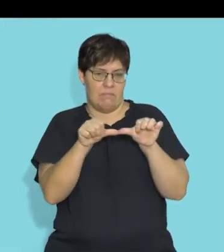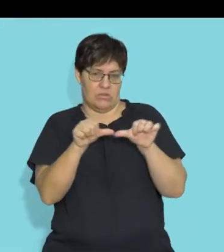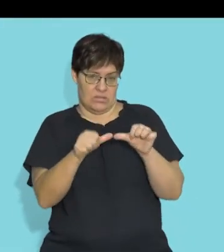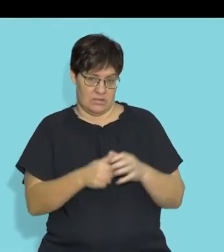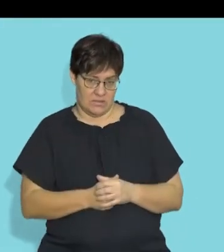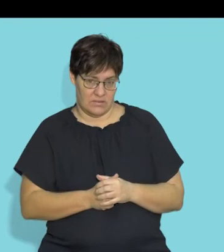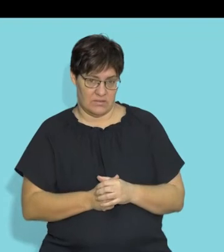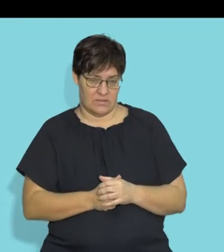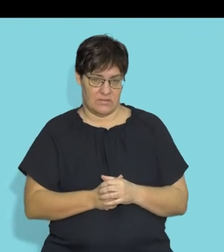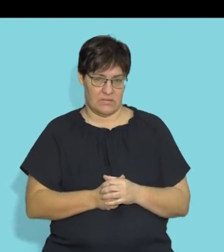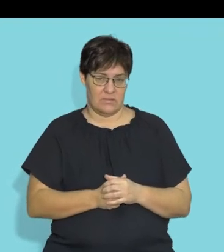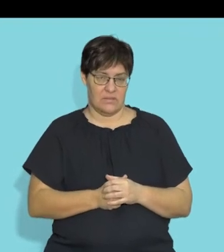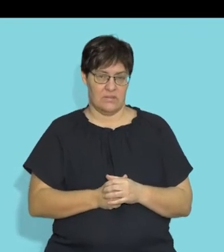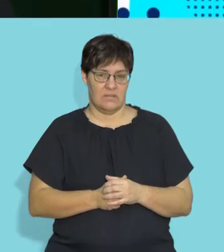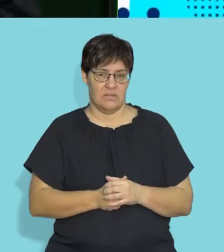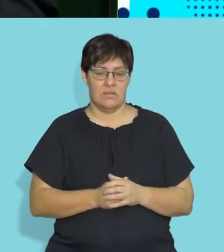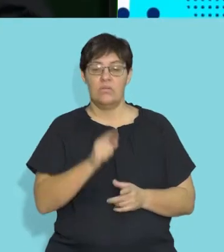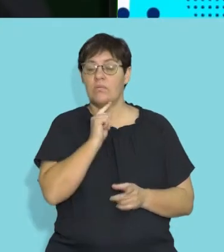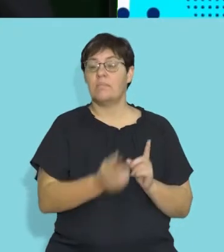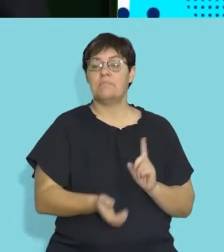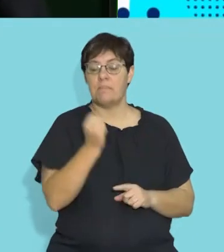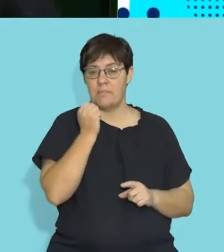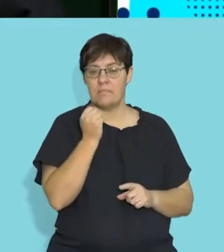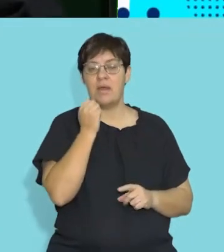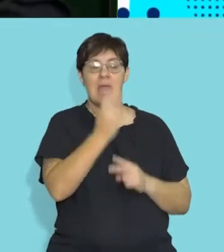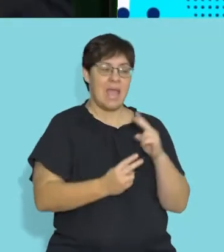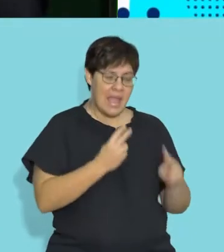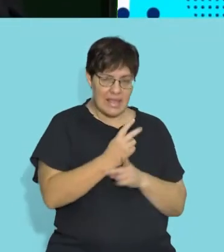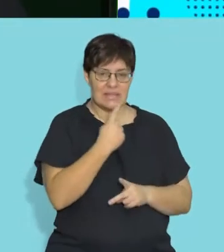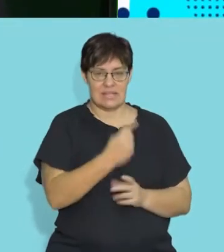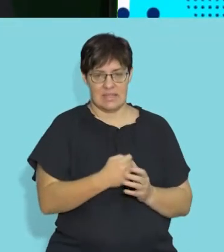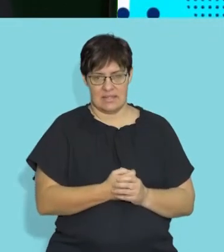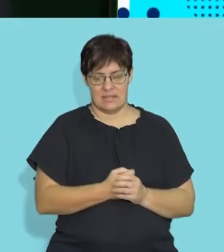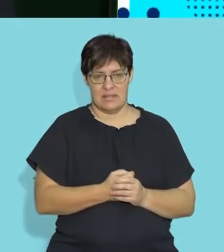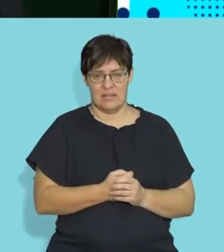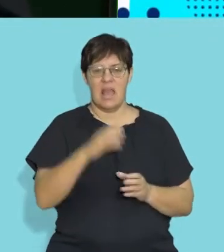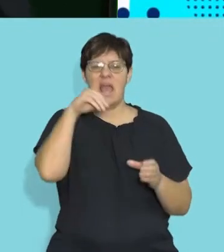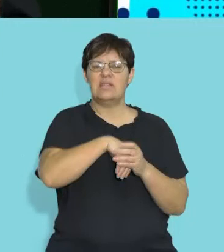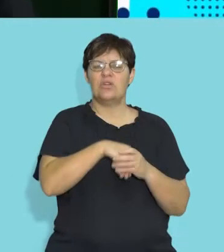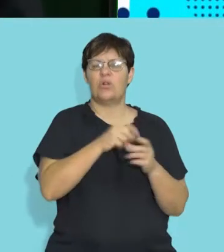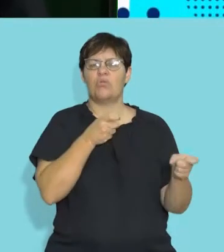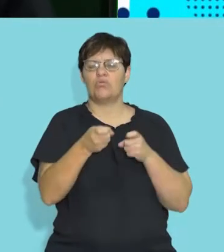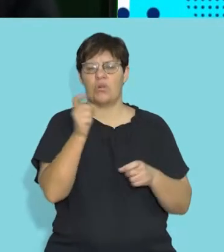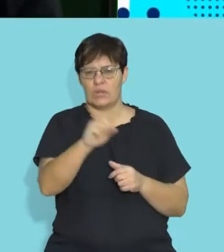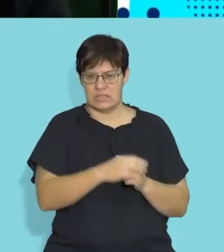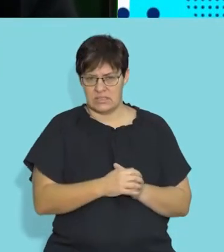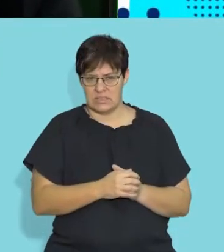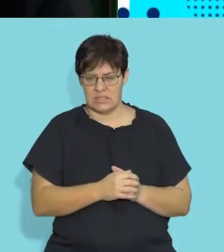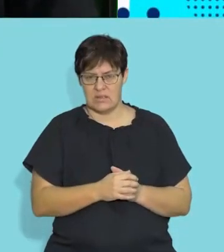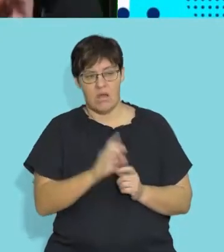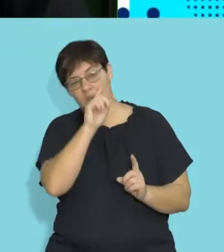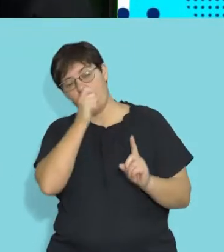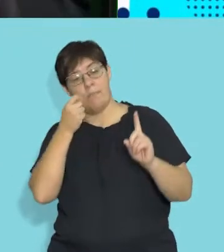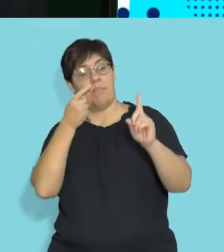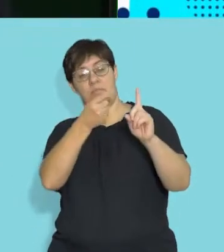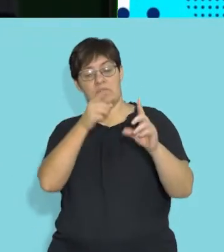control. Once again, you will find that I'm repeating this. What is internal control, or